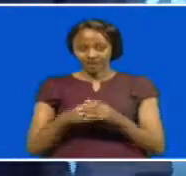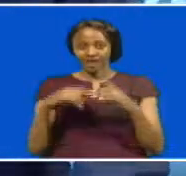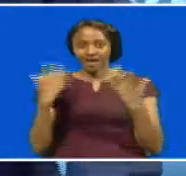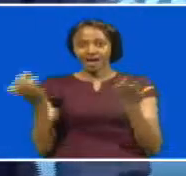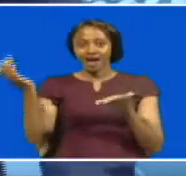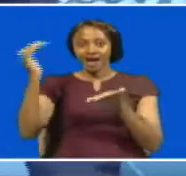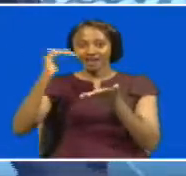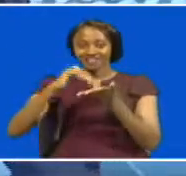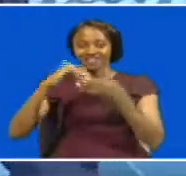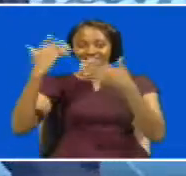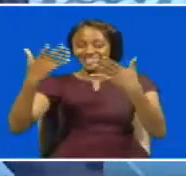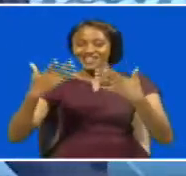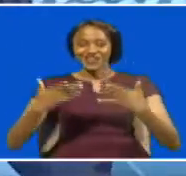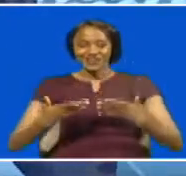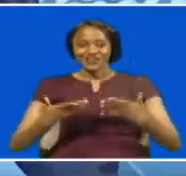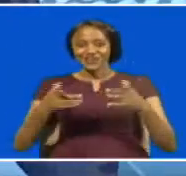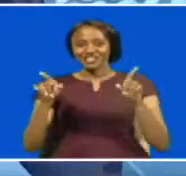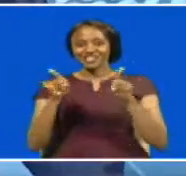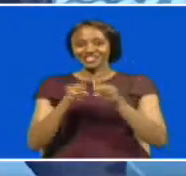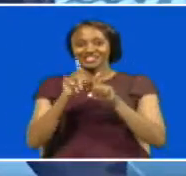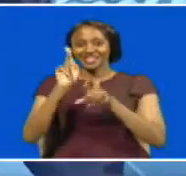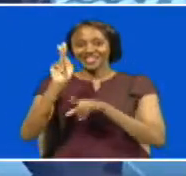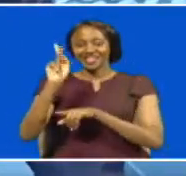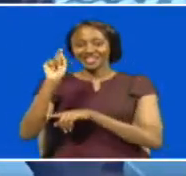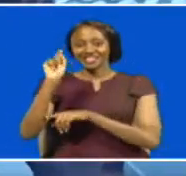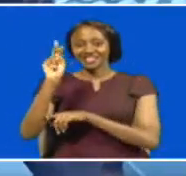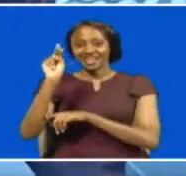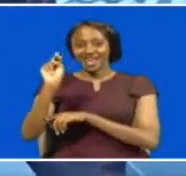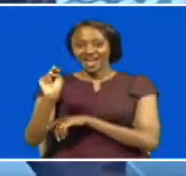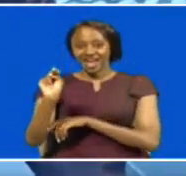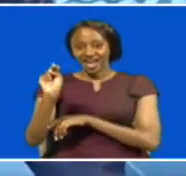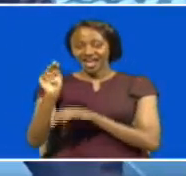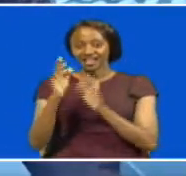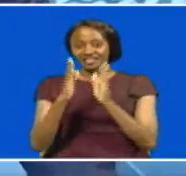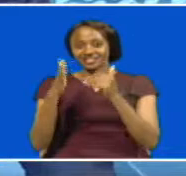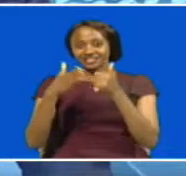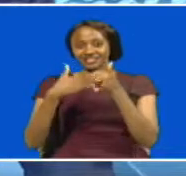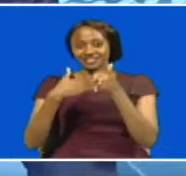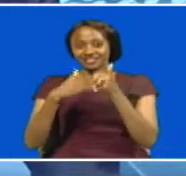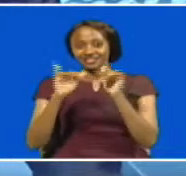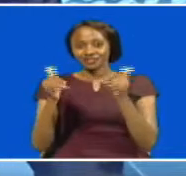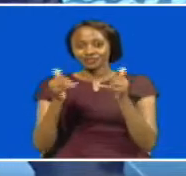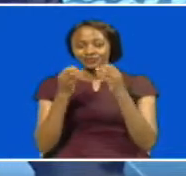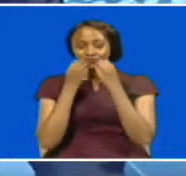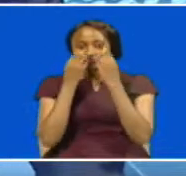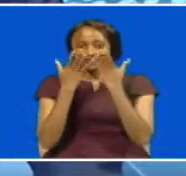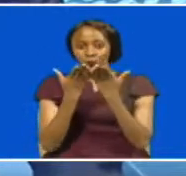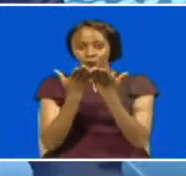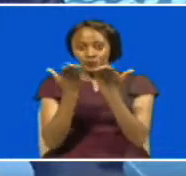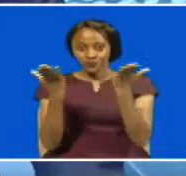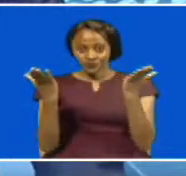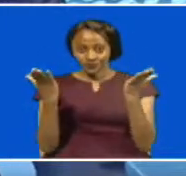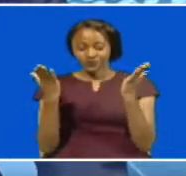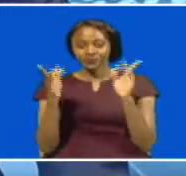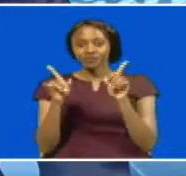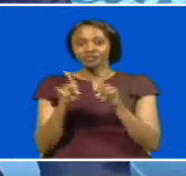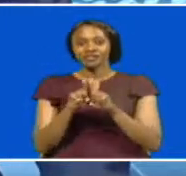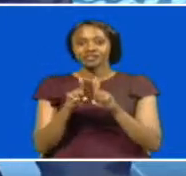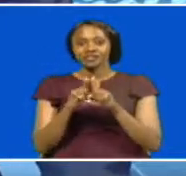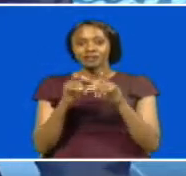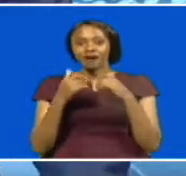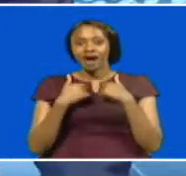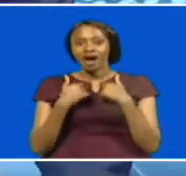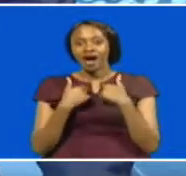Again, it's a pleasure to have you with us right here on KTN Prime. Let's get you informed. Now, the parliamentary leadership of both